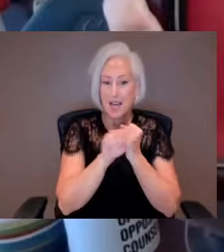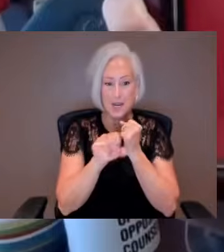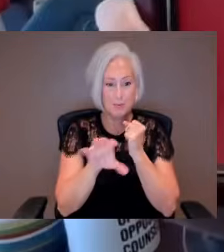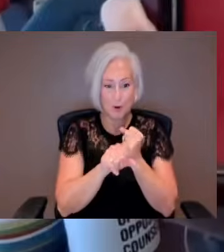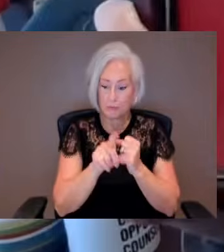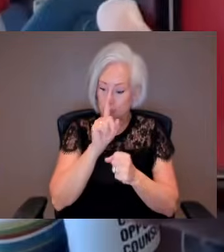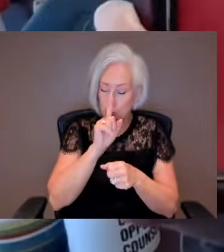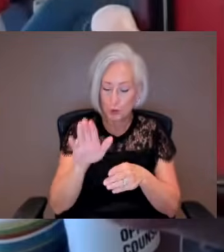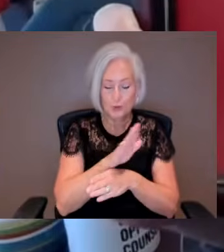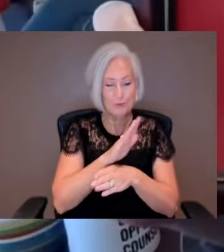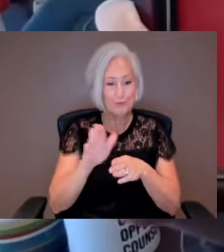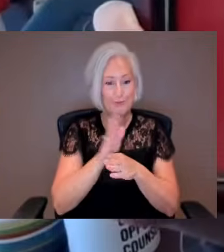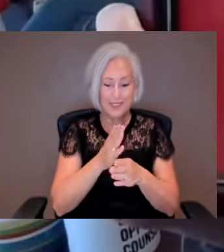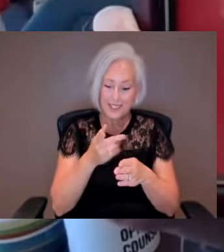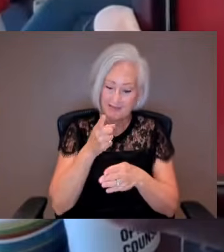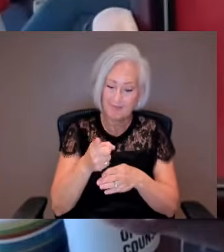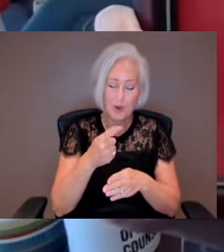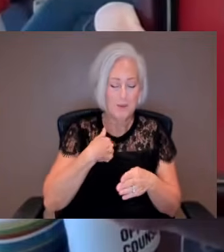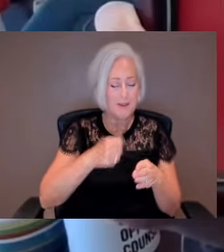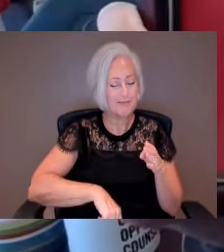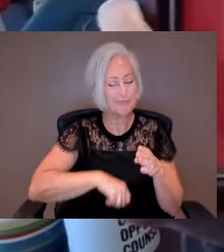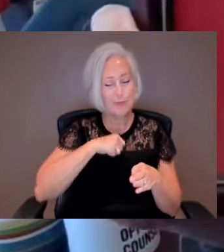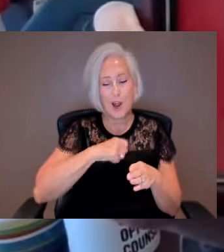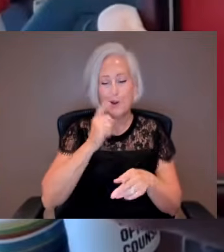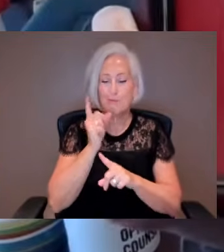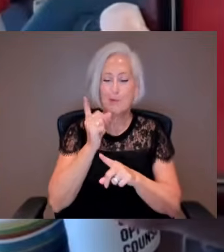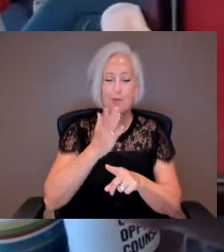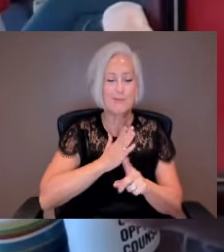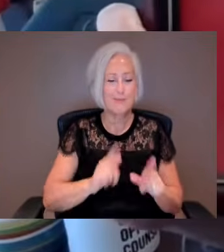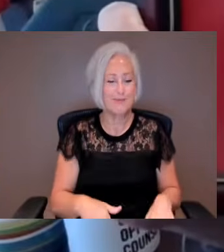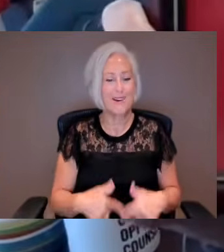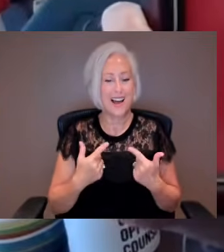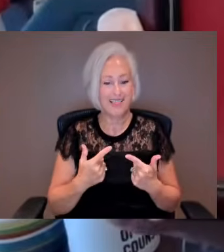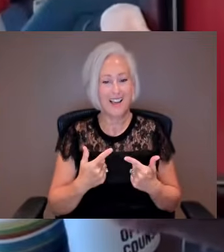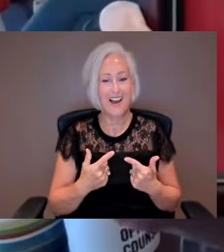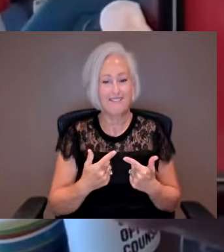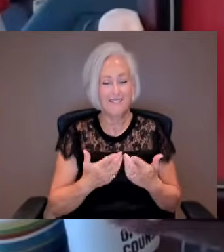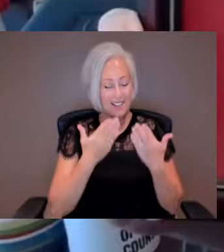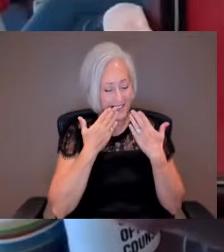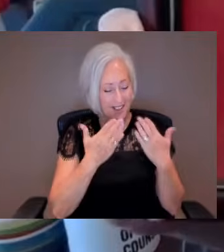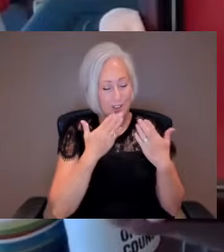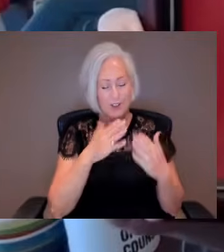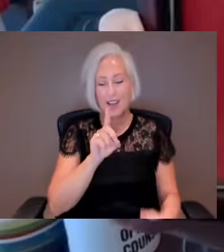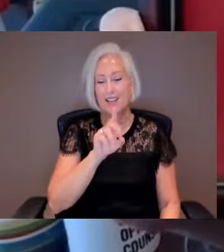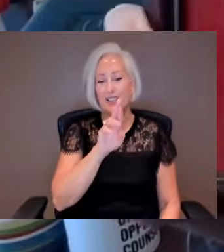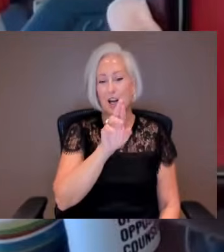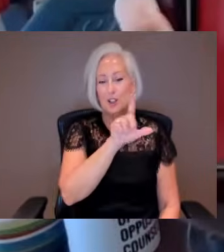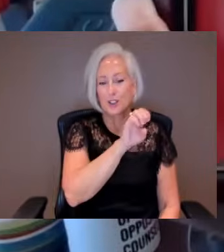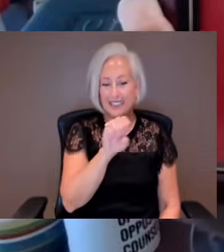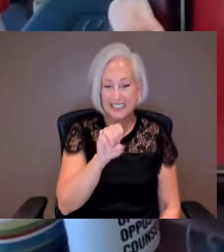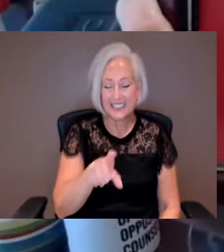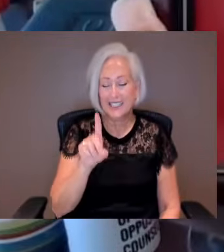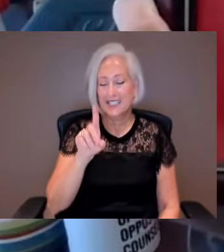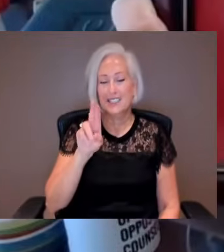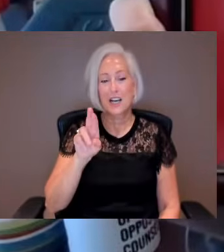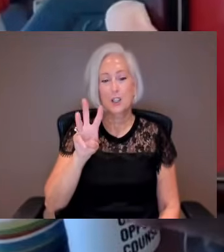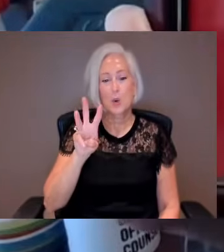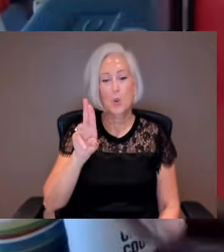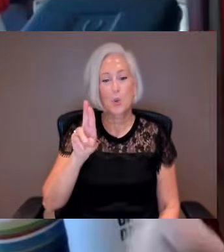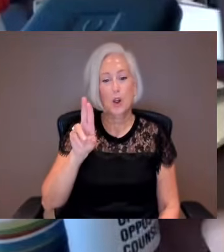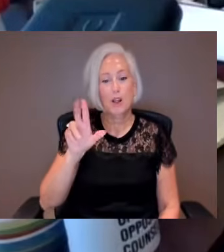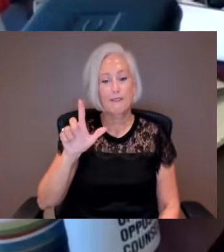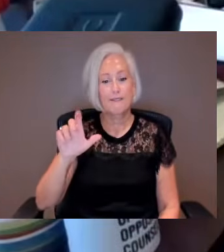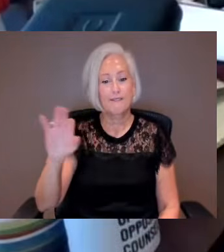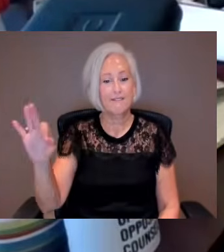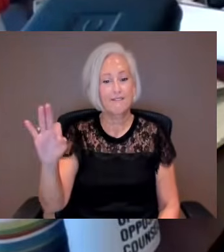is legit. This is really one of the proudest moments of my life. And so I owe that to Dr. Lee, Dr. Wolf, and everybody else over